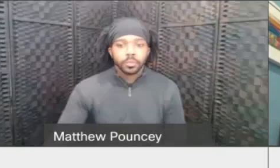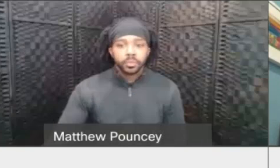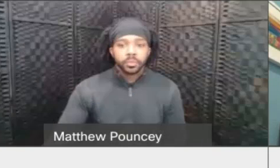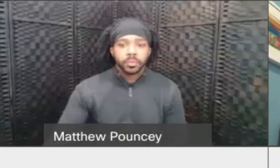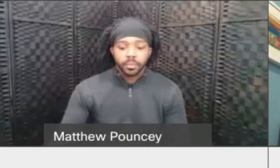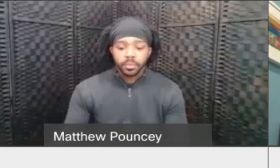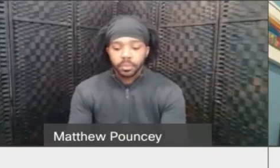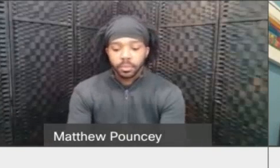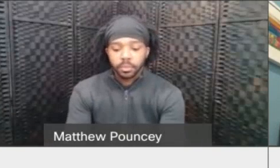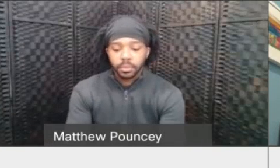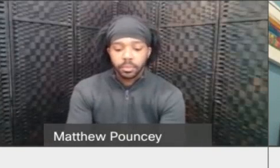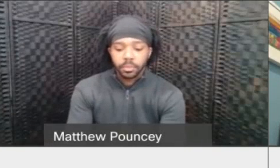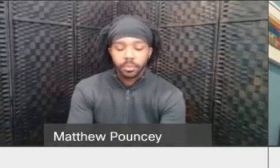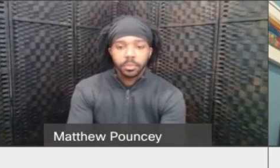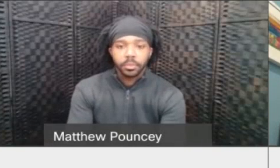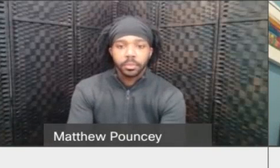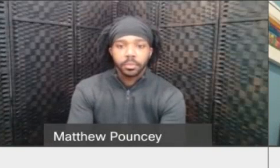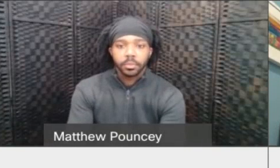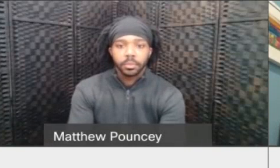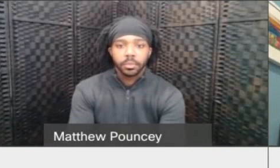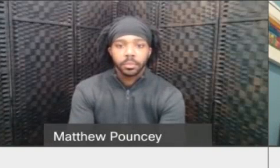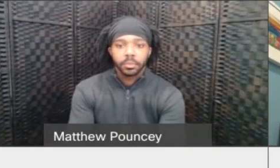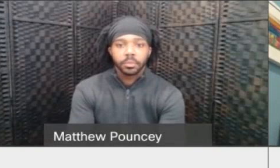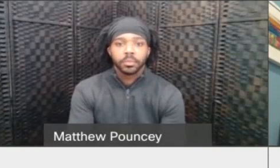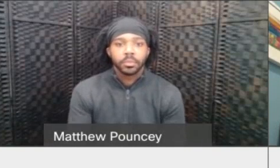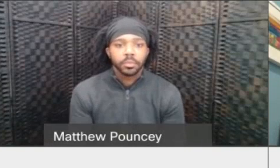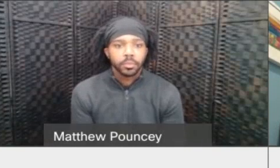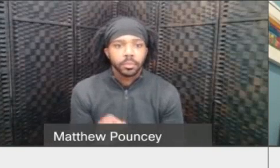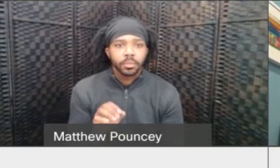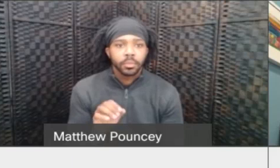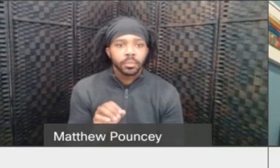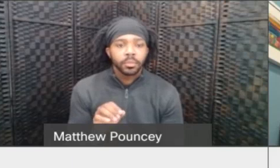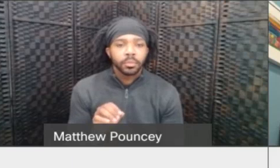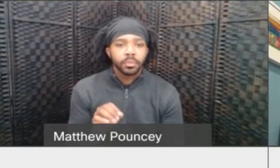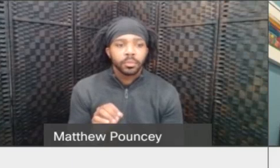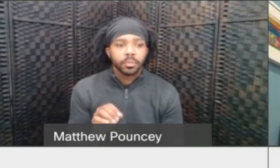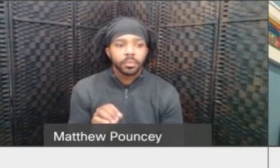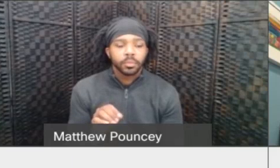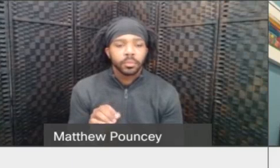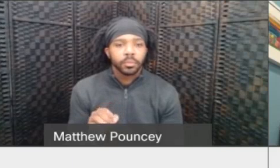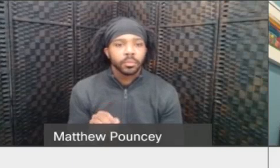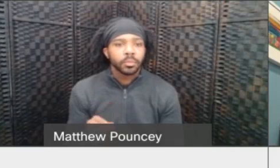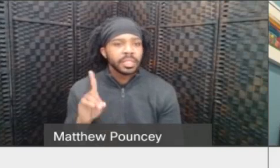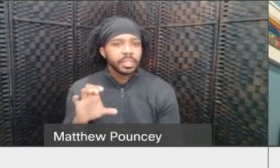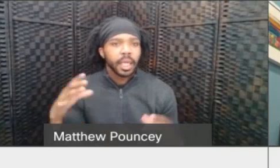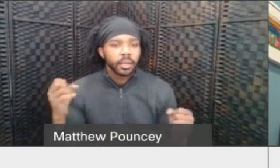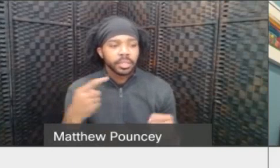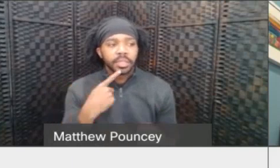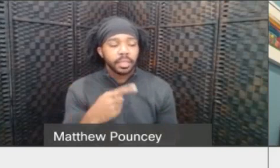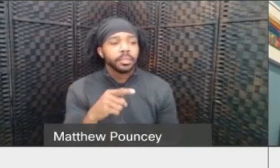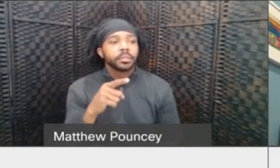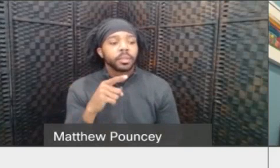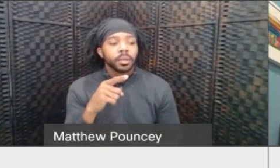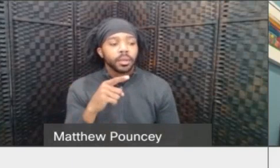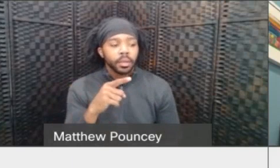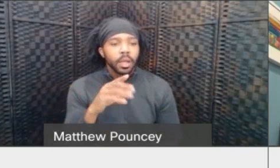That's correct, Director Reese. Moderna is available for administration 6 months after completion of a primary